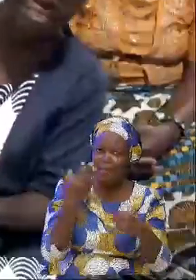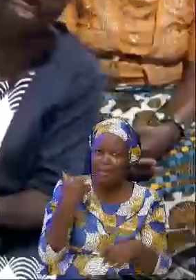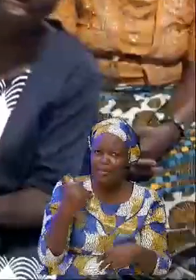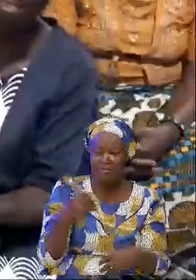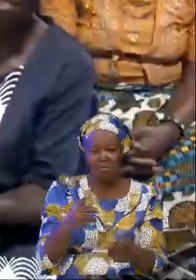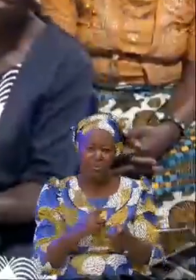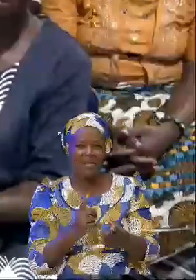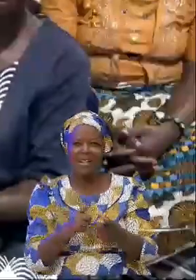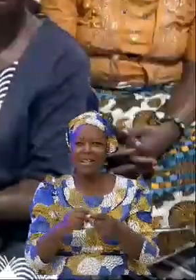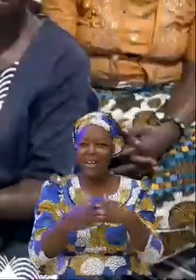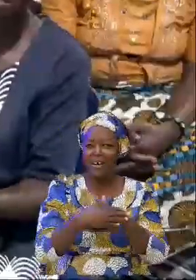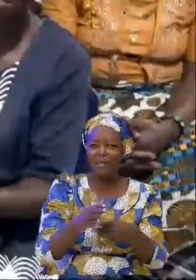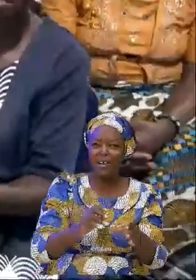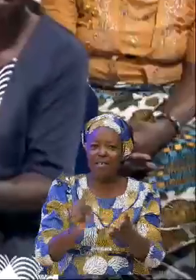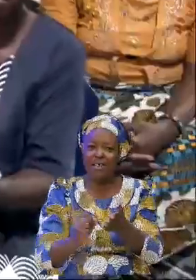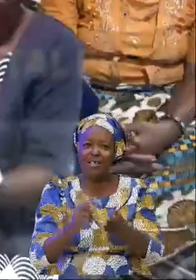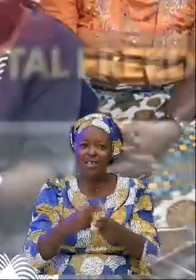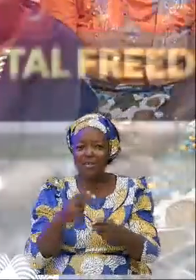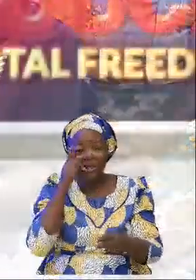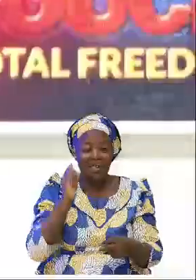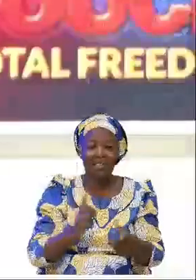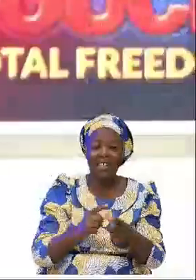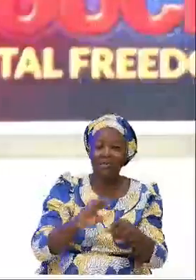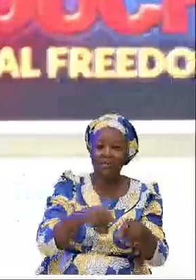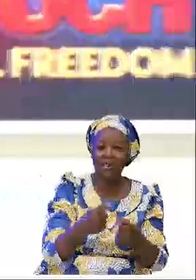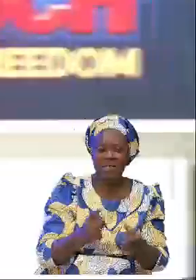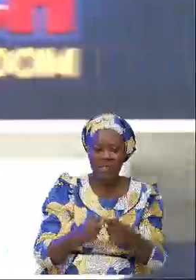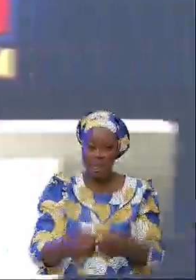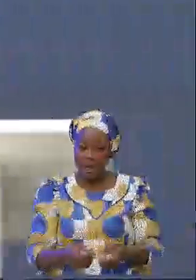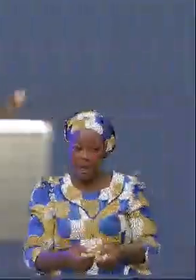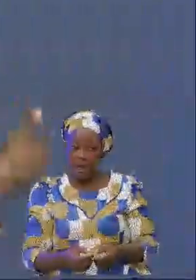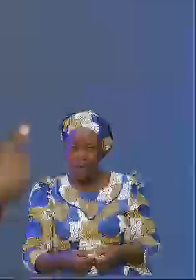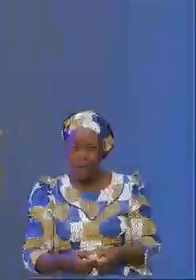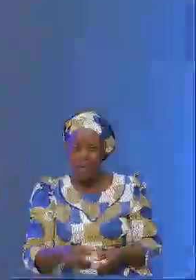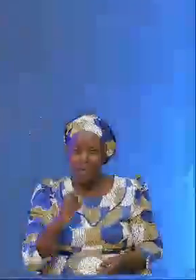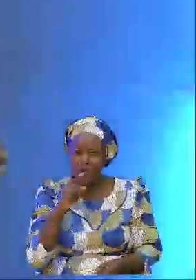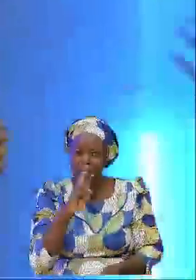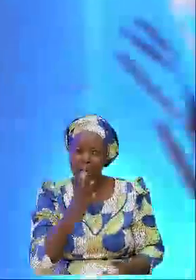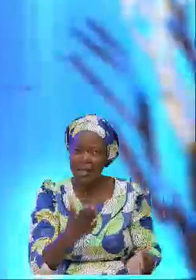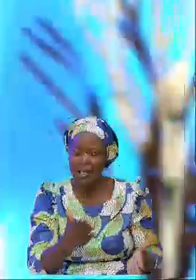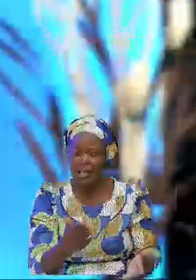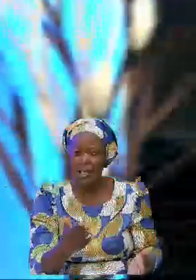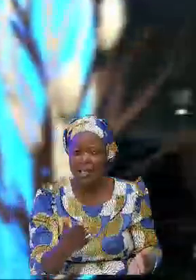Look at that. She came and then after putting the name down, went to her side.